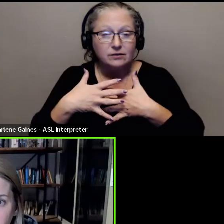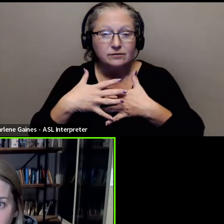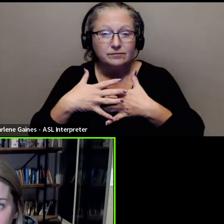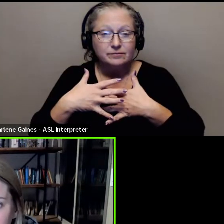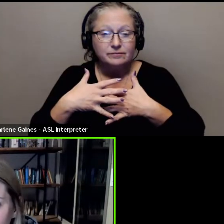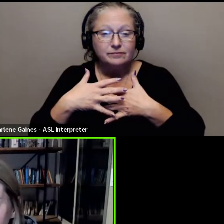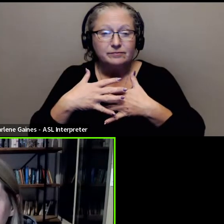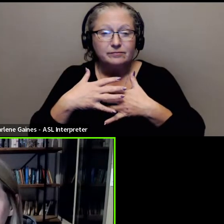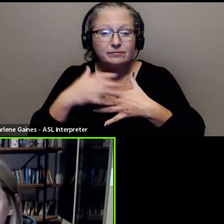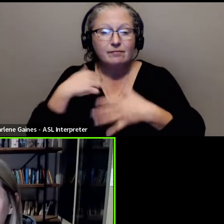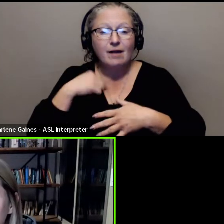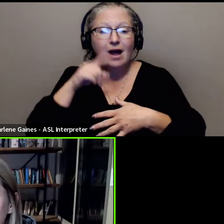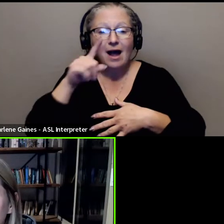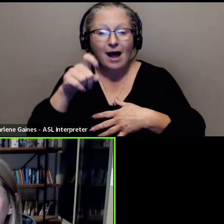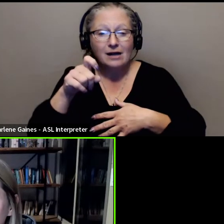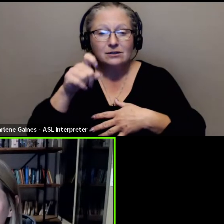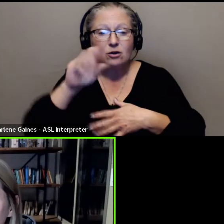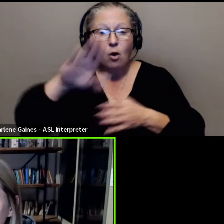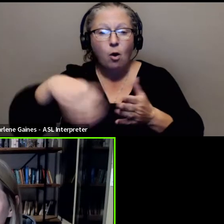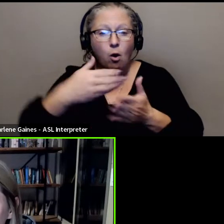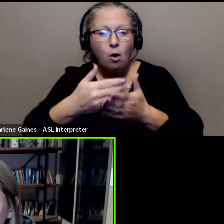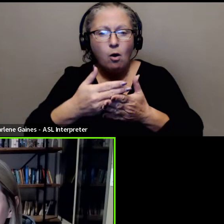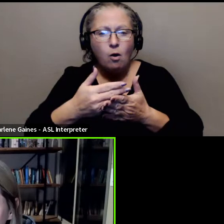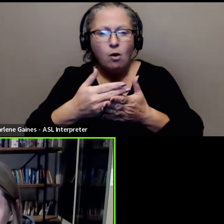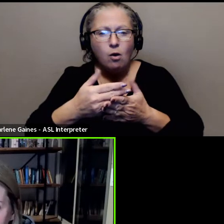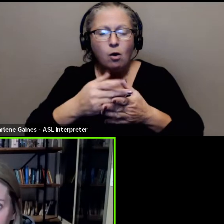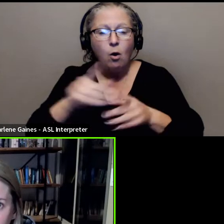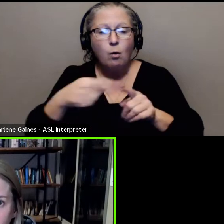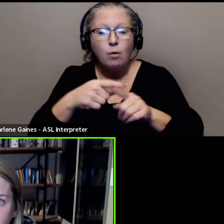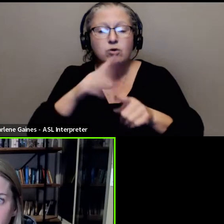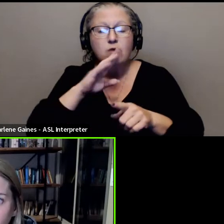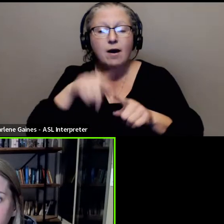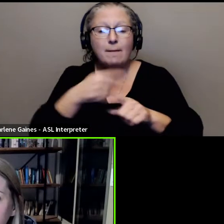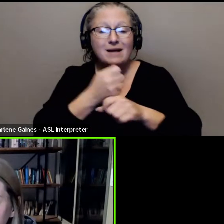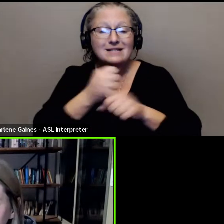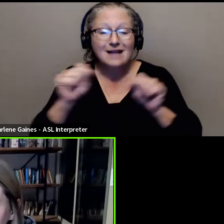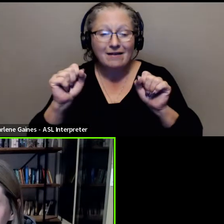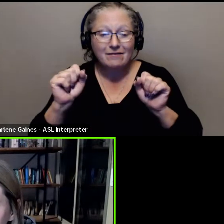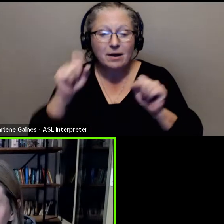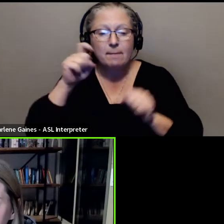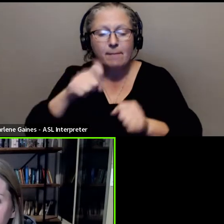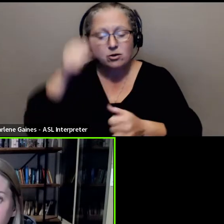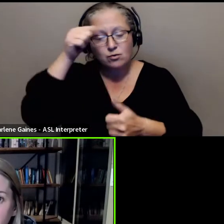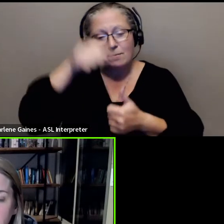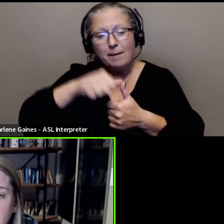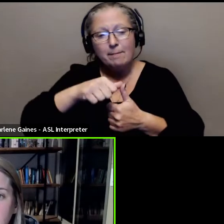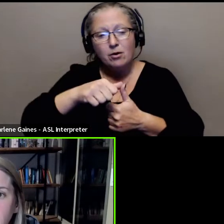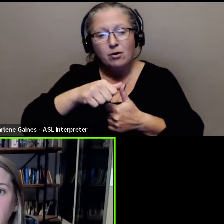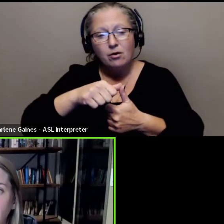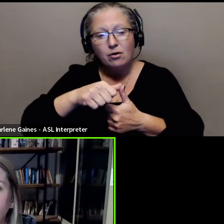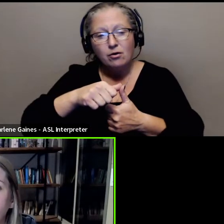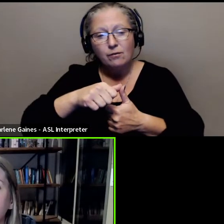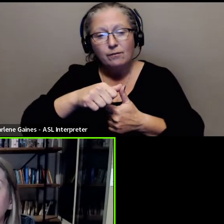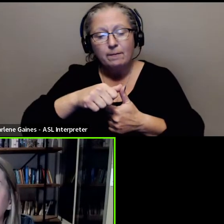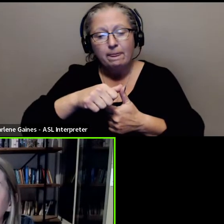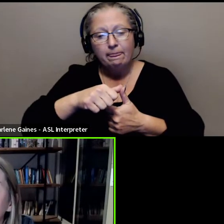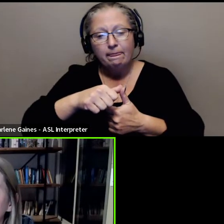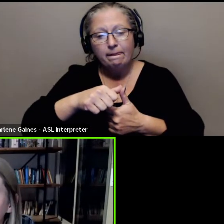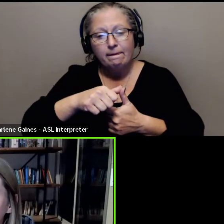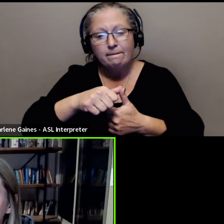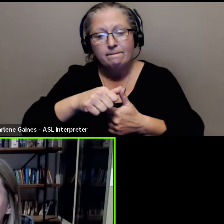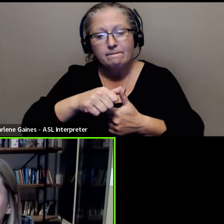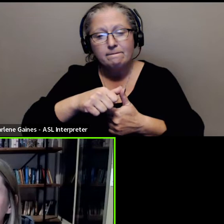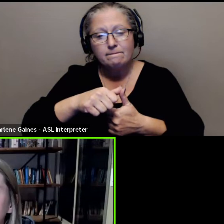And I ask all of you, when we talk about safety, we need to remember there is, I don't